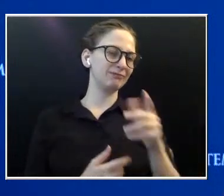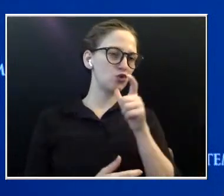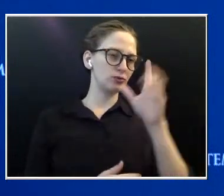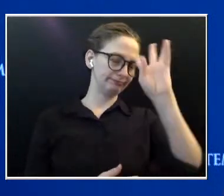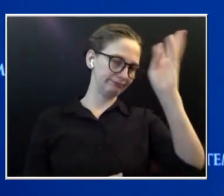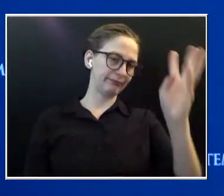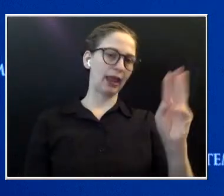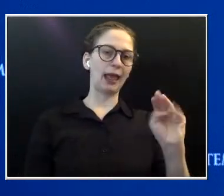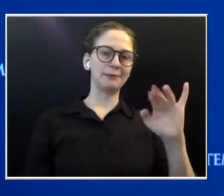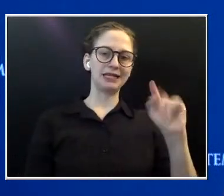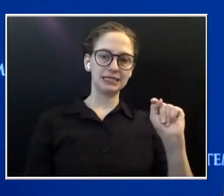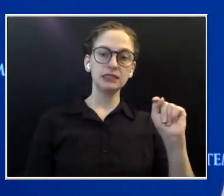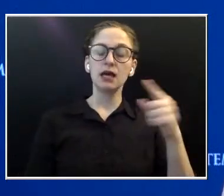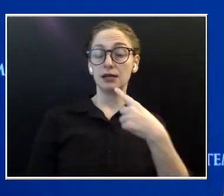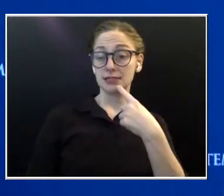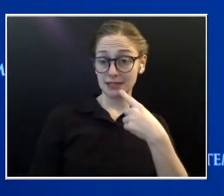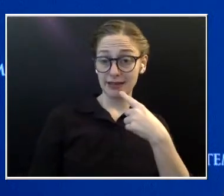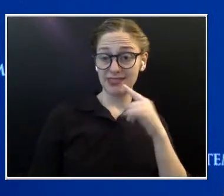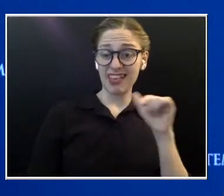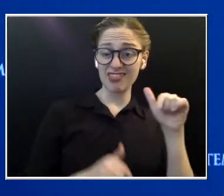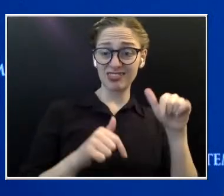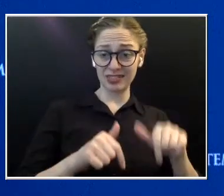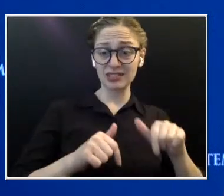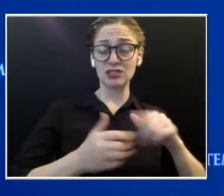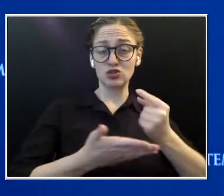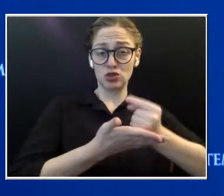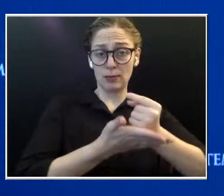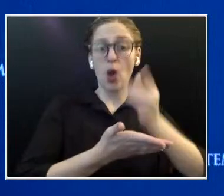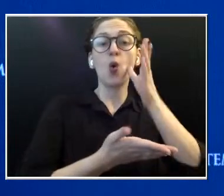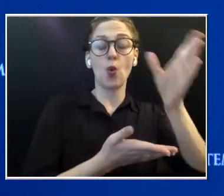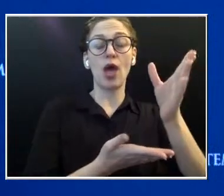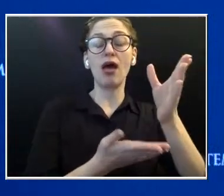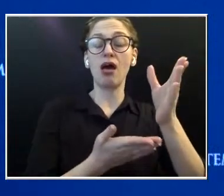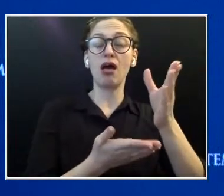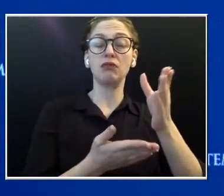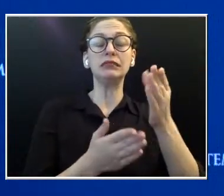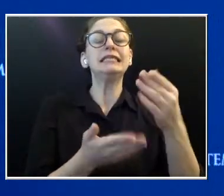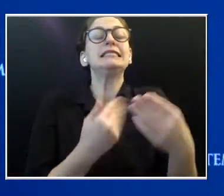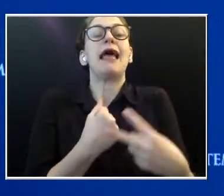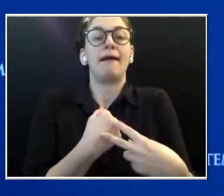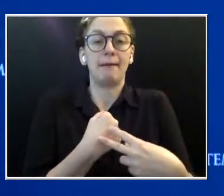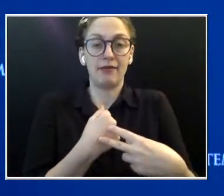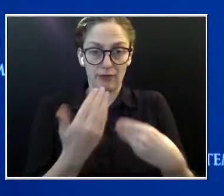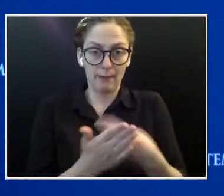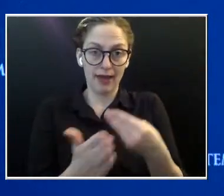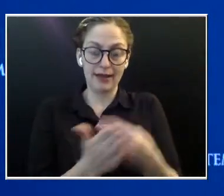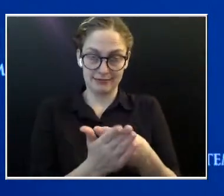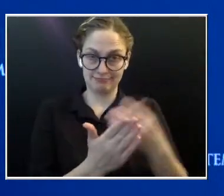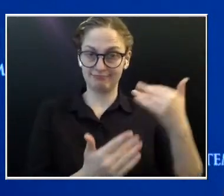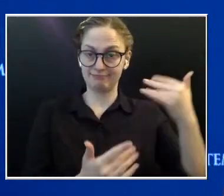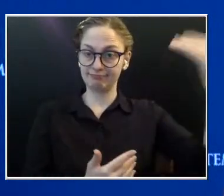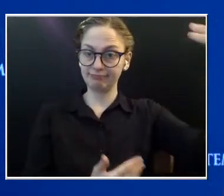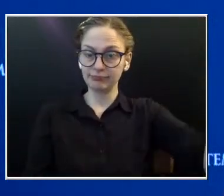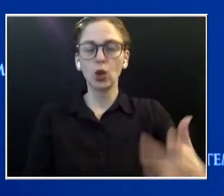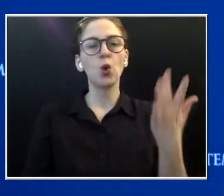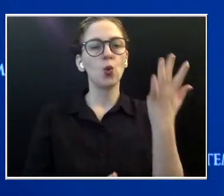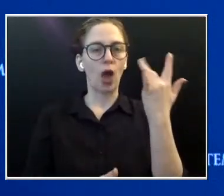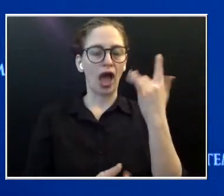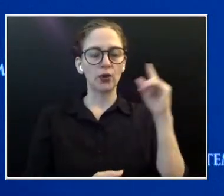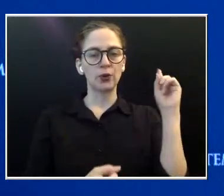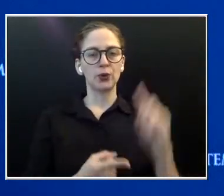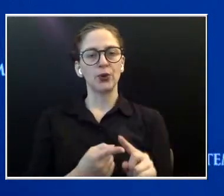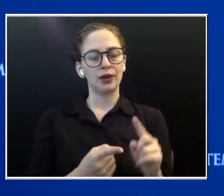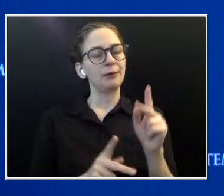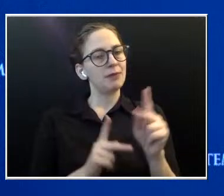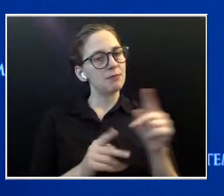because it significantly decreases hospitalizations and complications of sickle cell disease in patients. But it is a very significant upfront